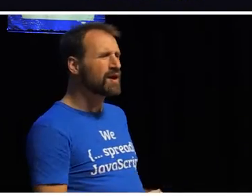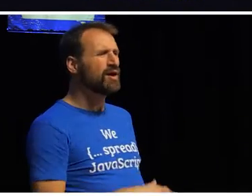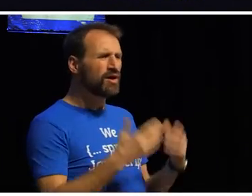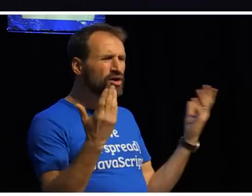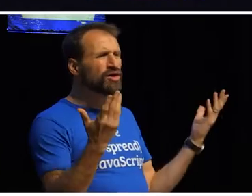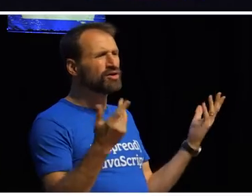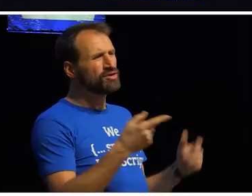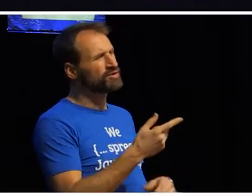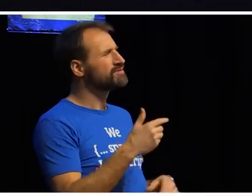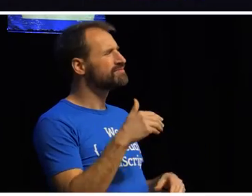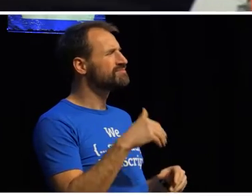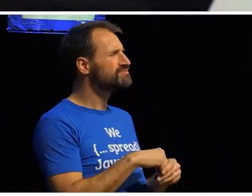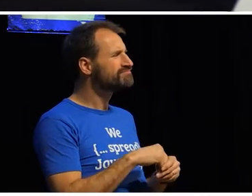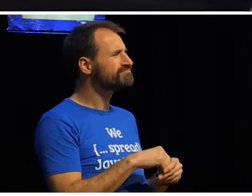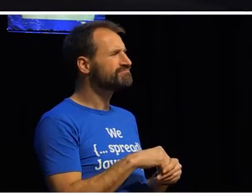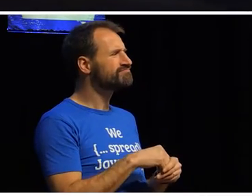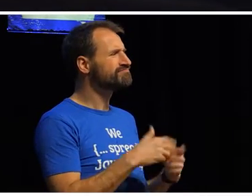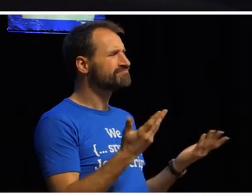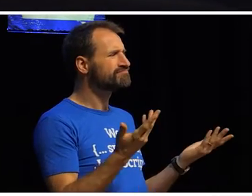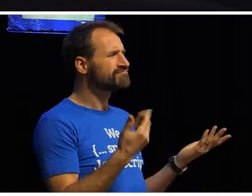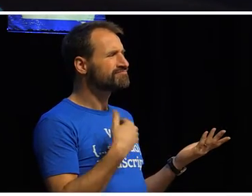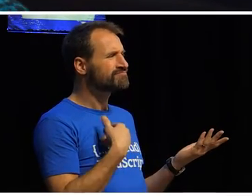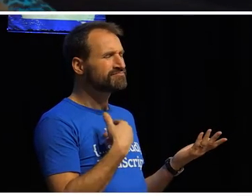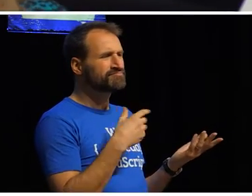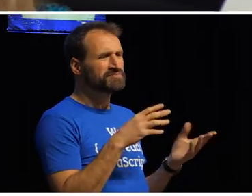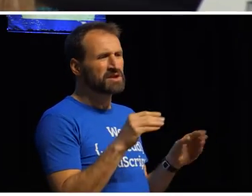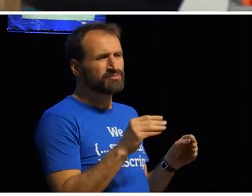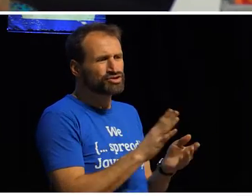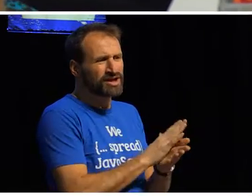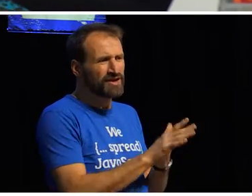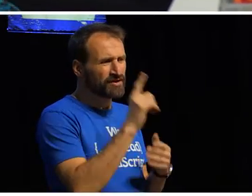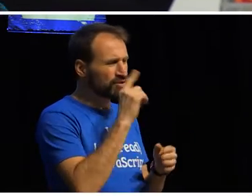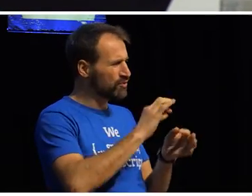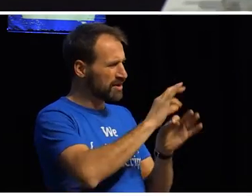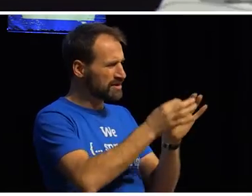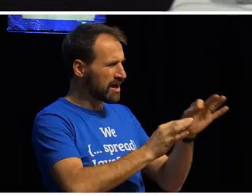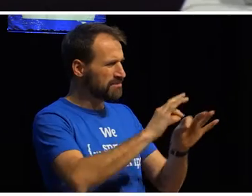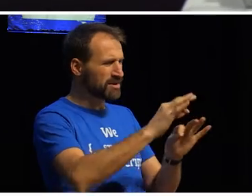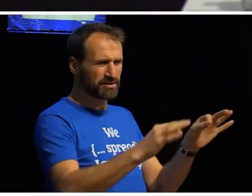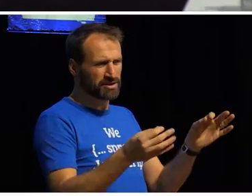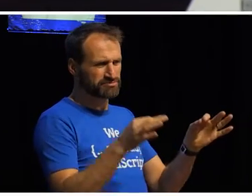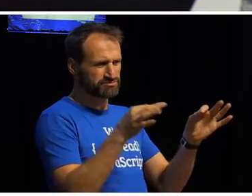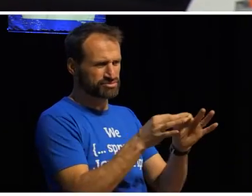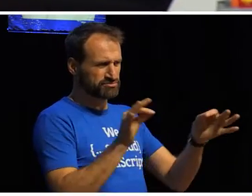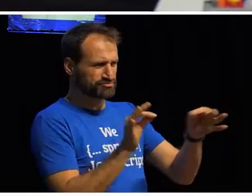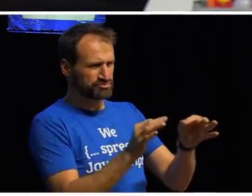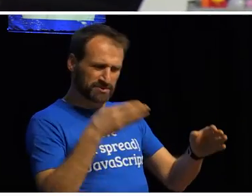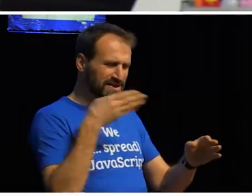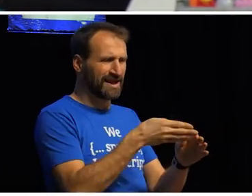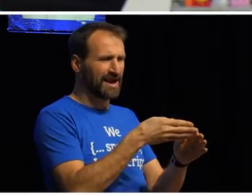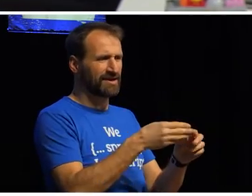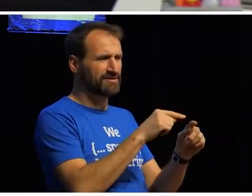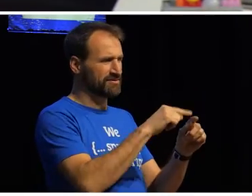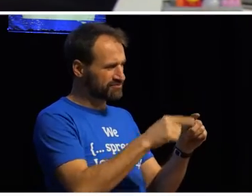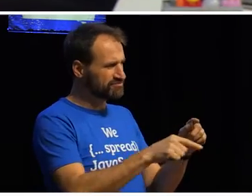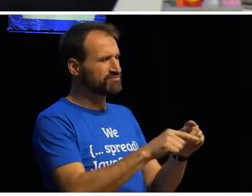bother soldering anything or even breadboard because I'm just using wires, female-female jump wires, directly to